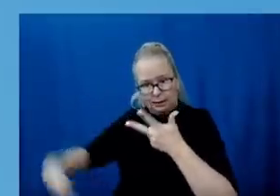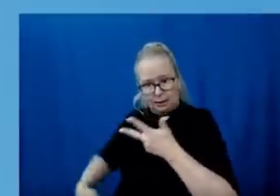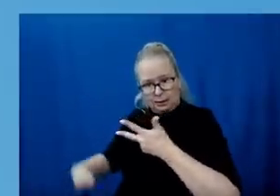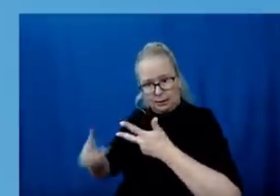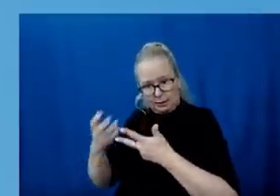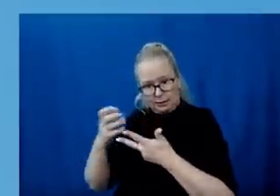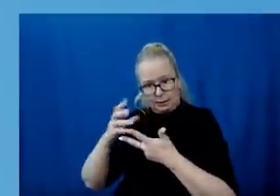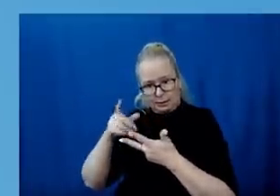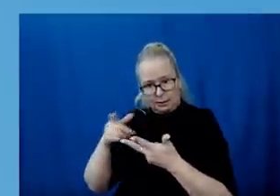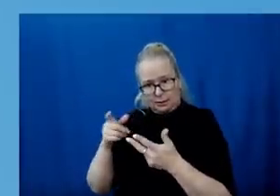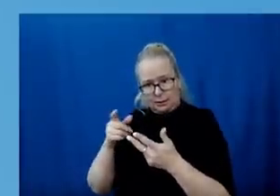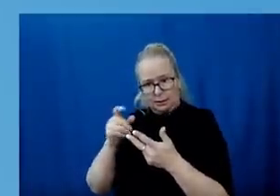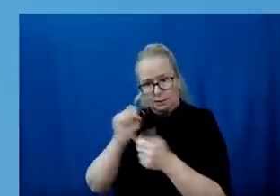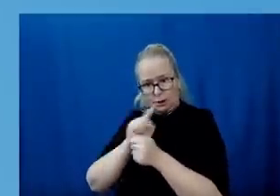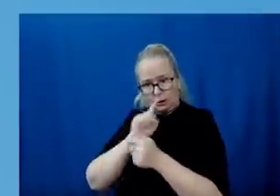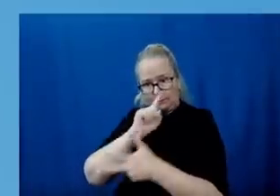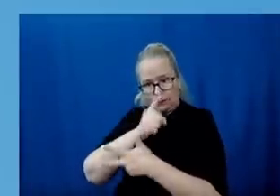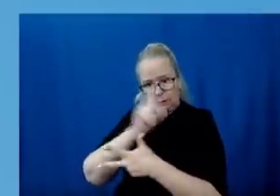right.